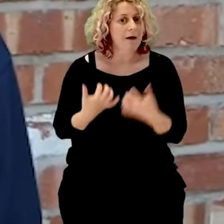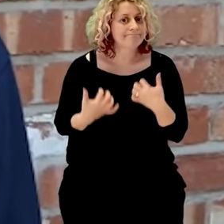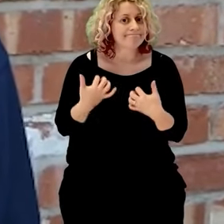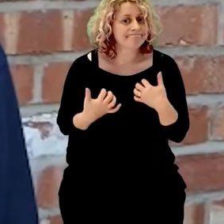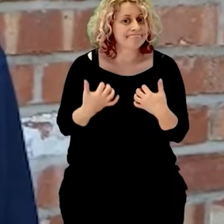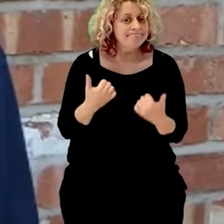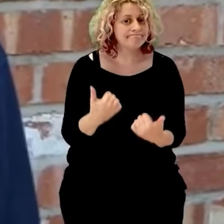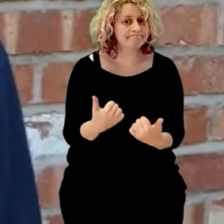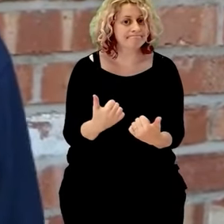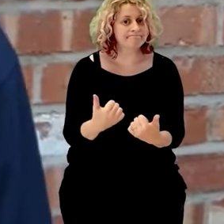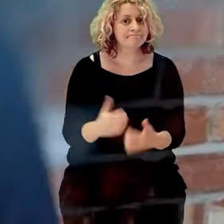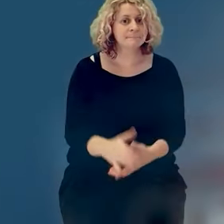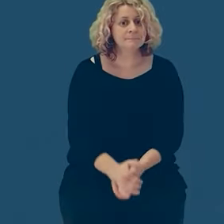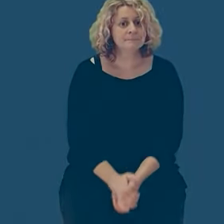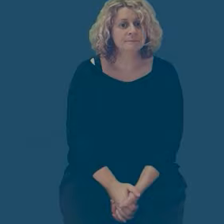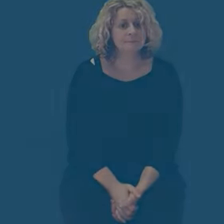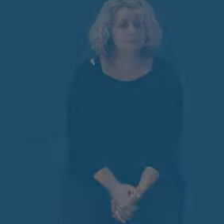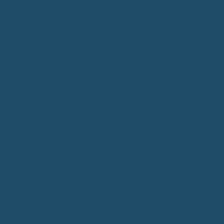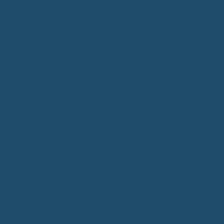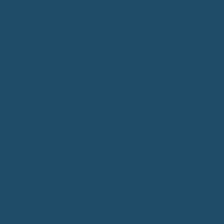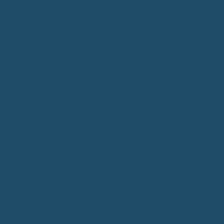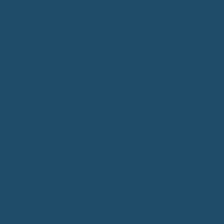look forward to seeing you there.